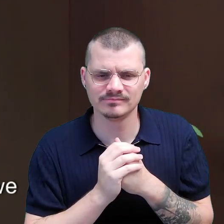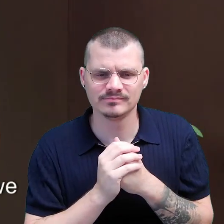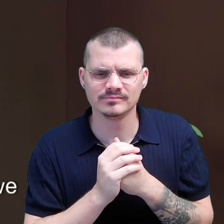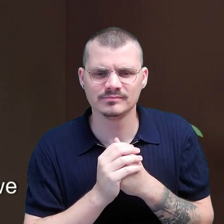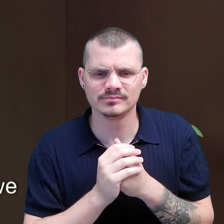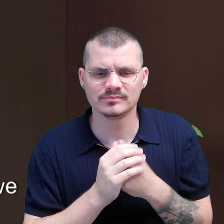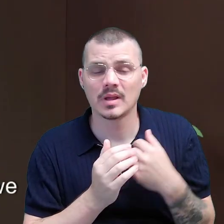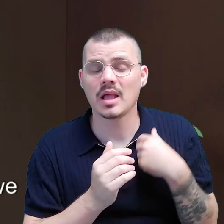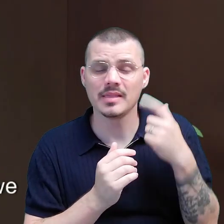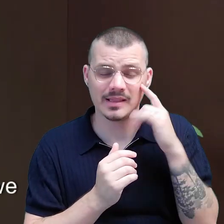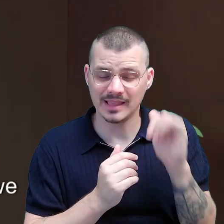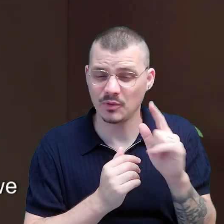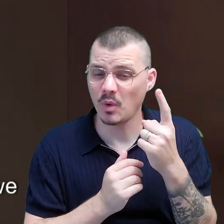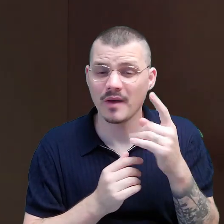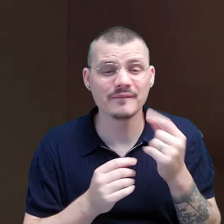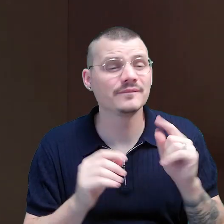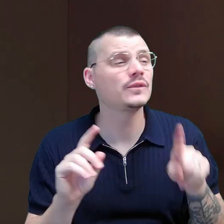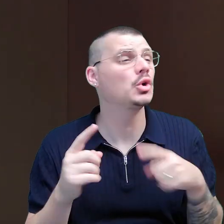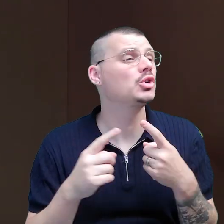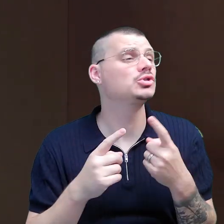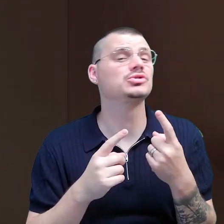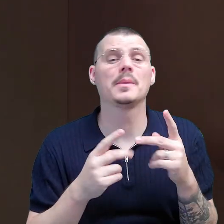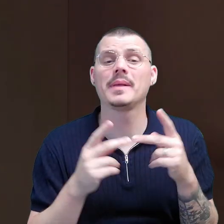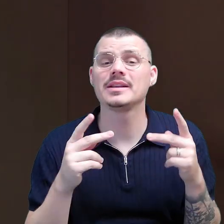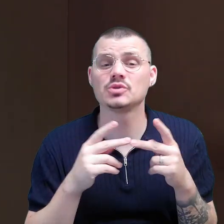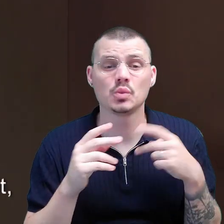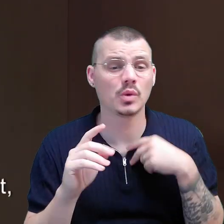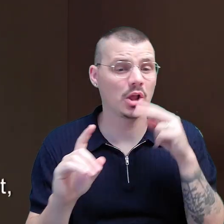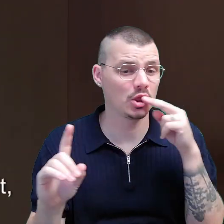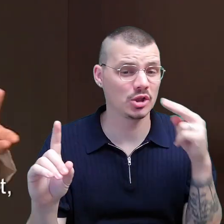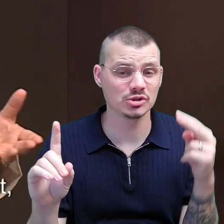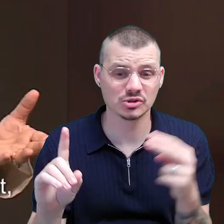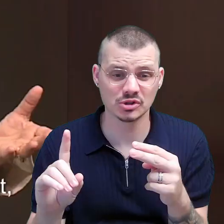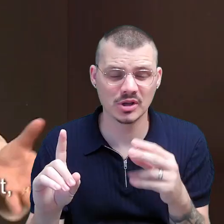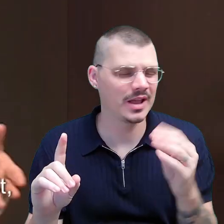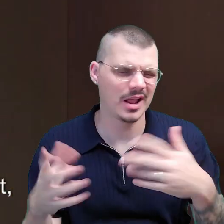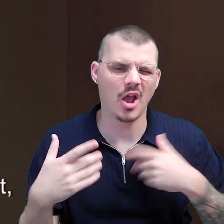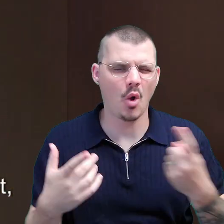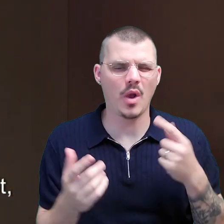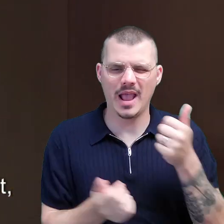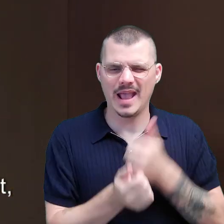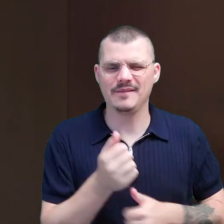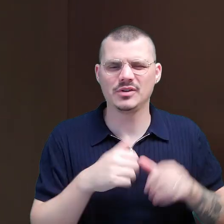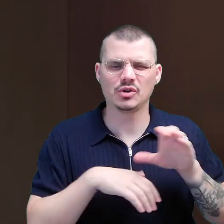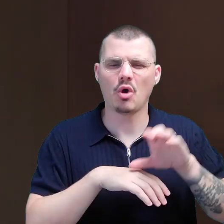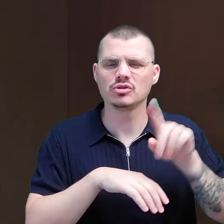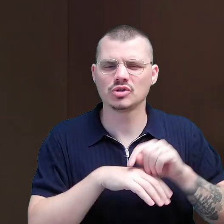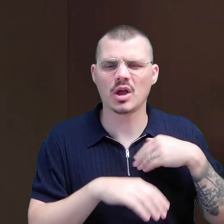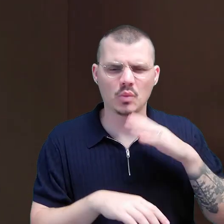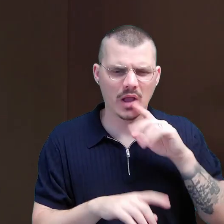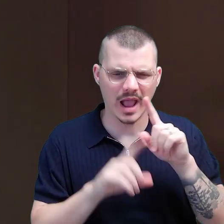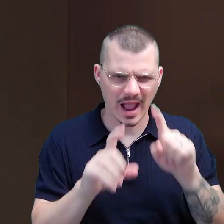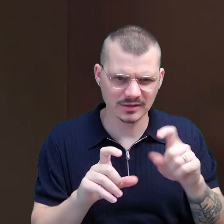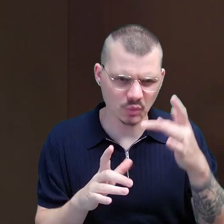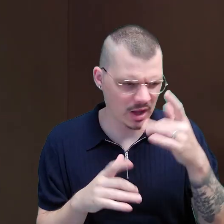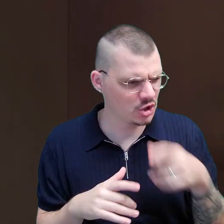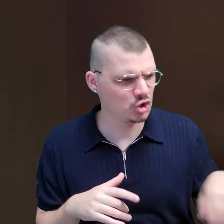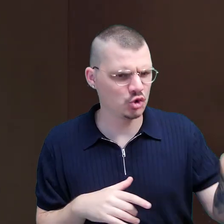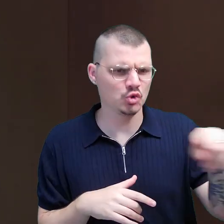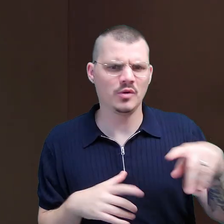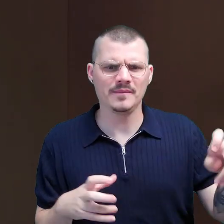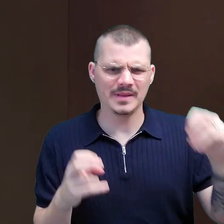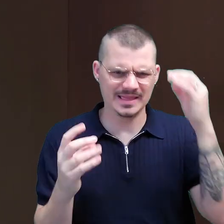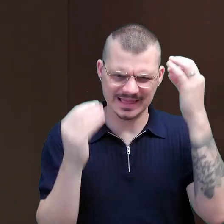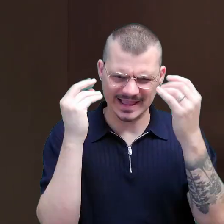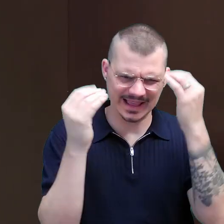I think that one of the first places we start is, and I ask this question in every consult, you all have been thinking about